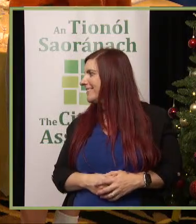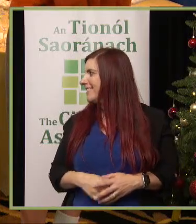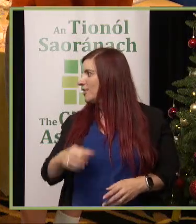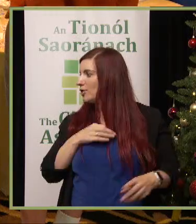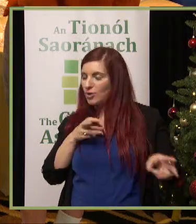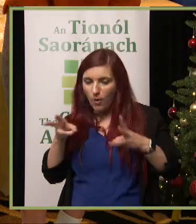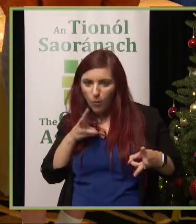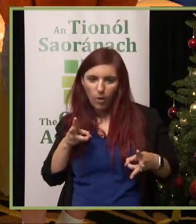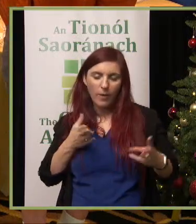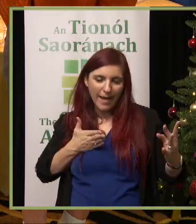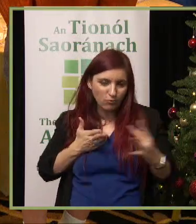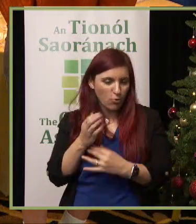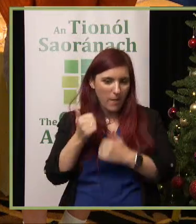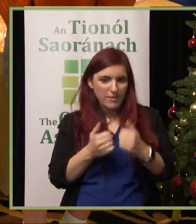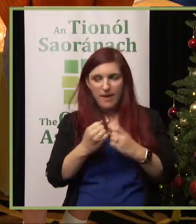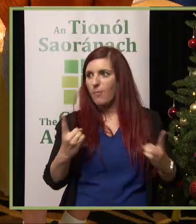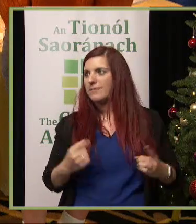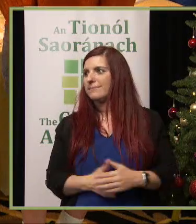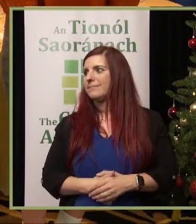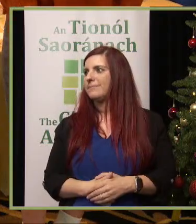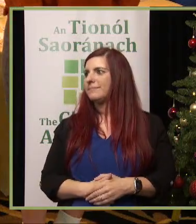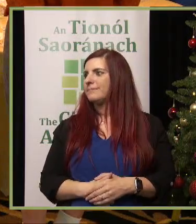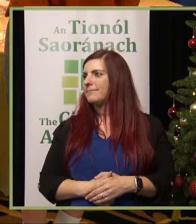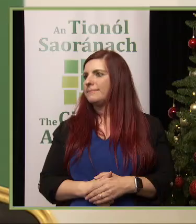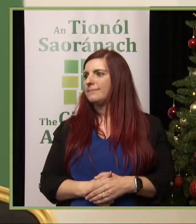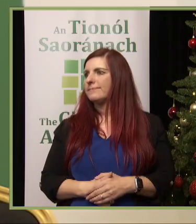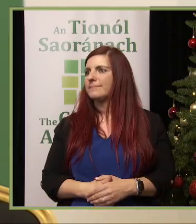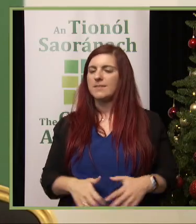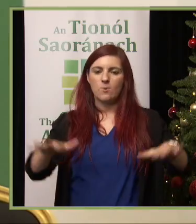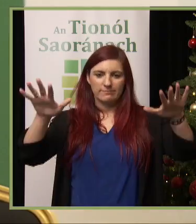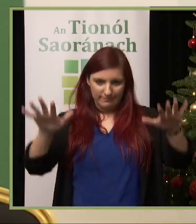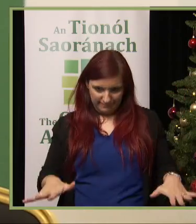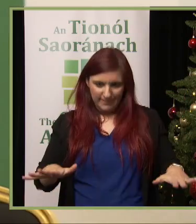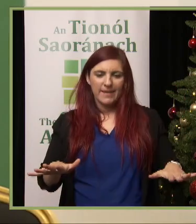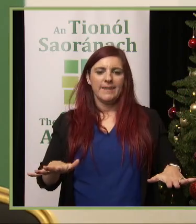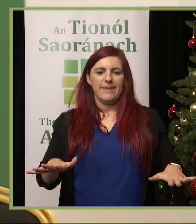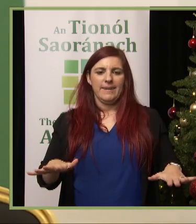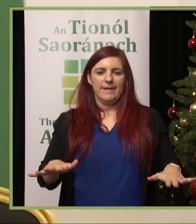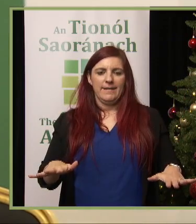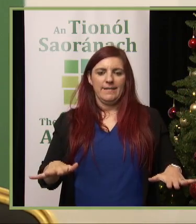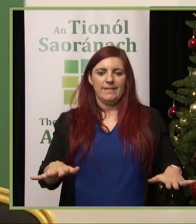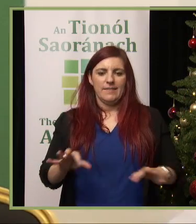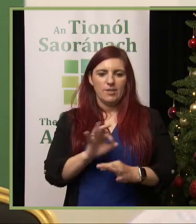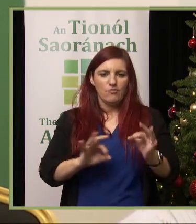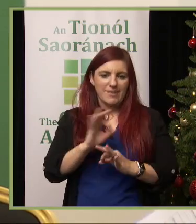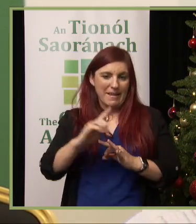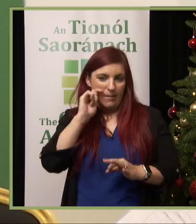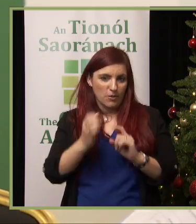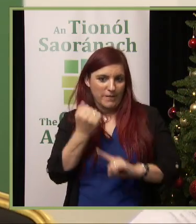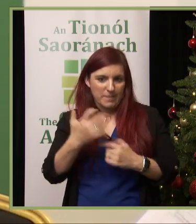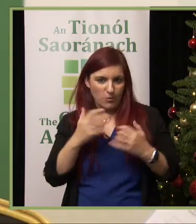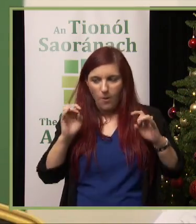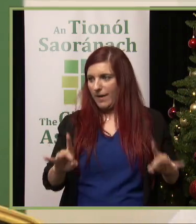getting through it. Well done, everybody. Okay, we're on our strategy. This is great. I didn't think we would be getting this far.